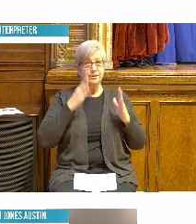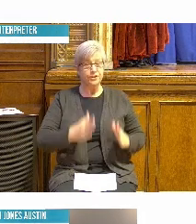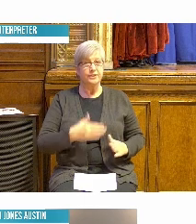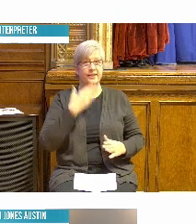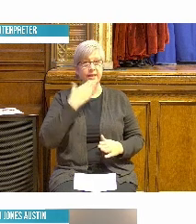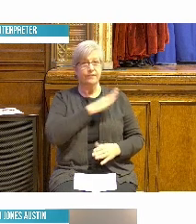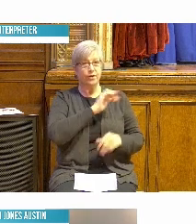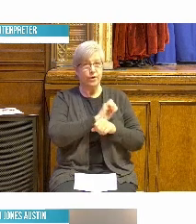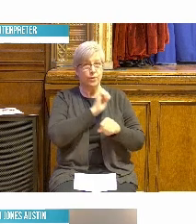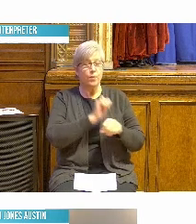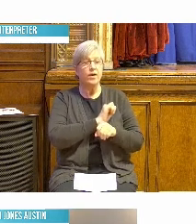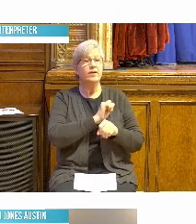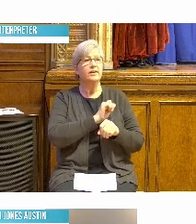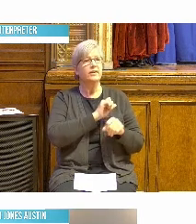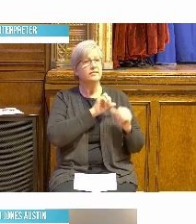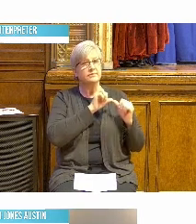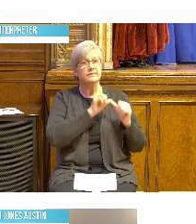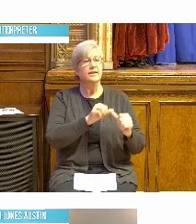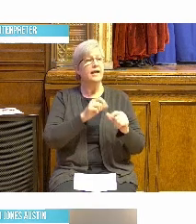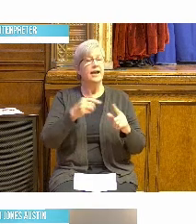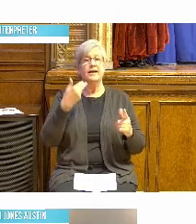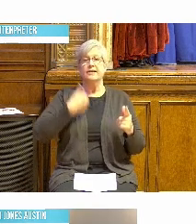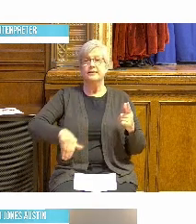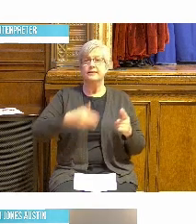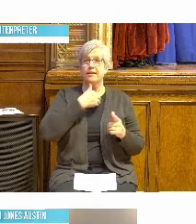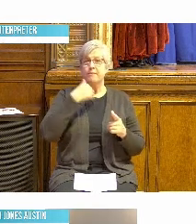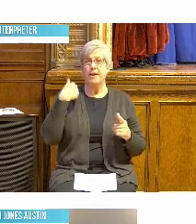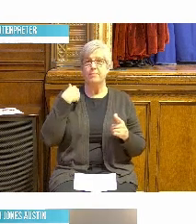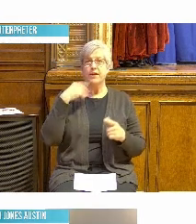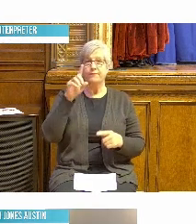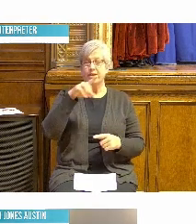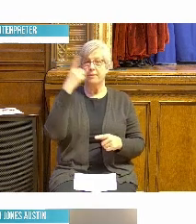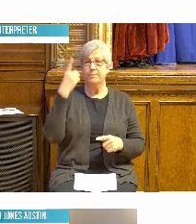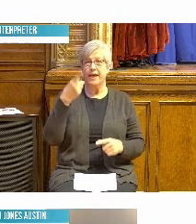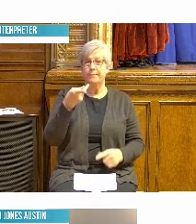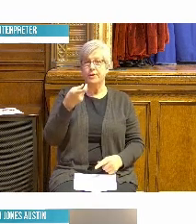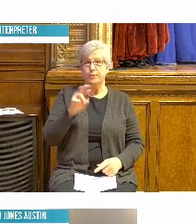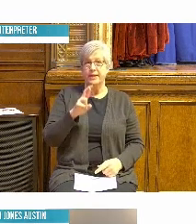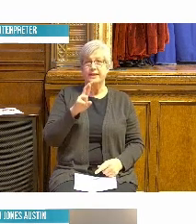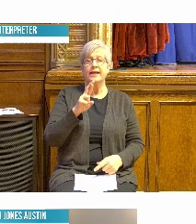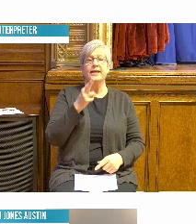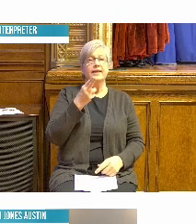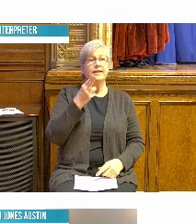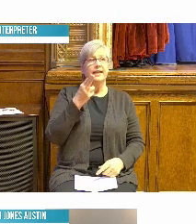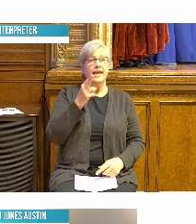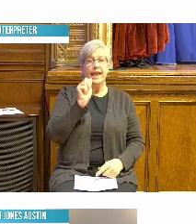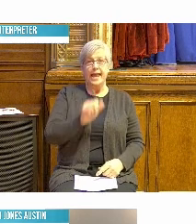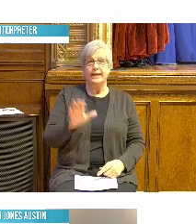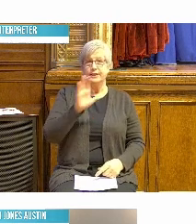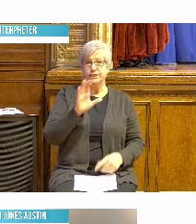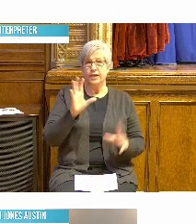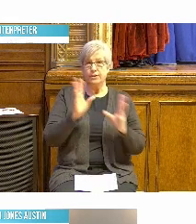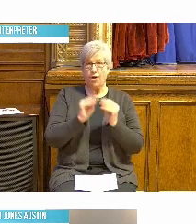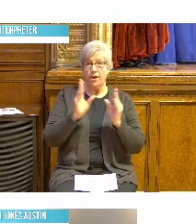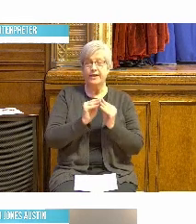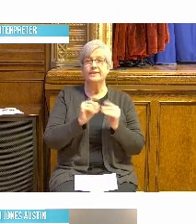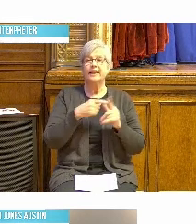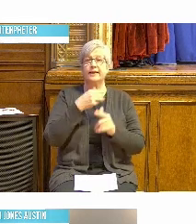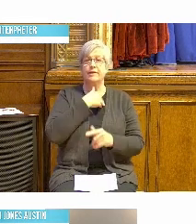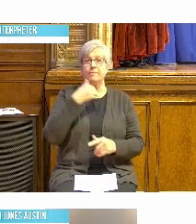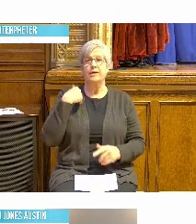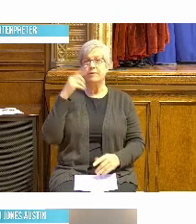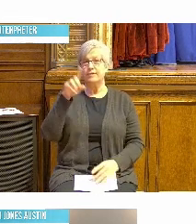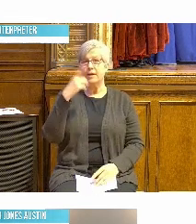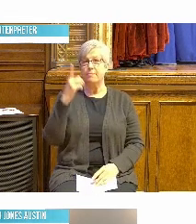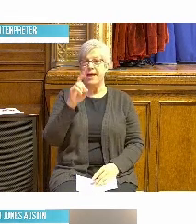all for your work and your commitment. I am a member of the Black, Puerto Rican, Hispanic, Asian Caucus, and I'm also a member of the